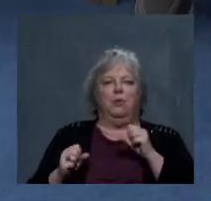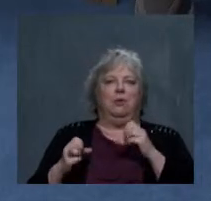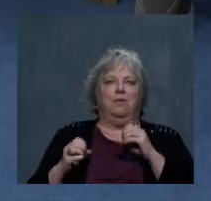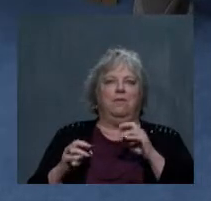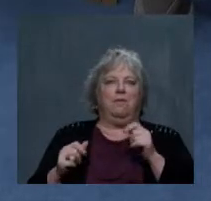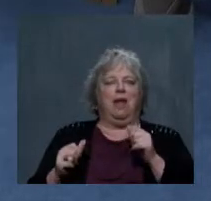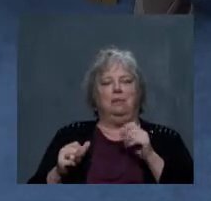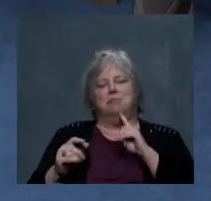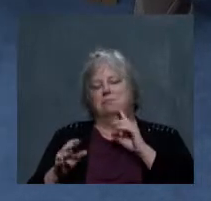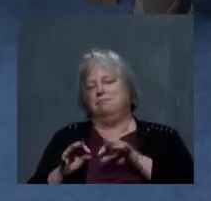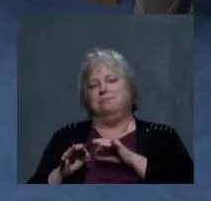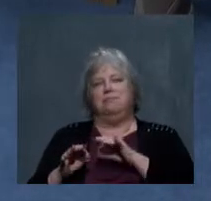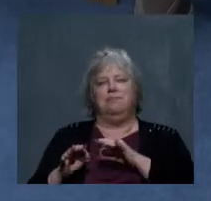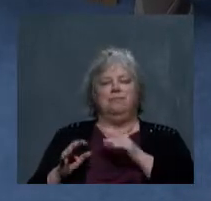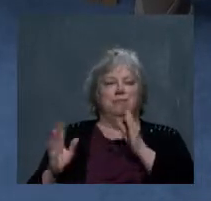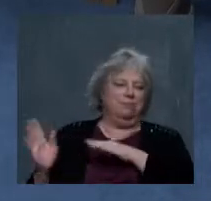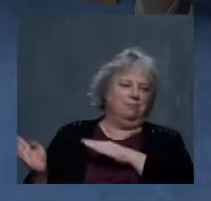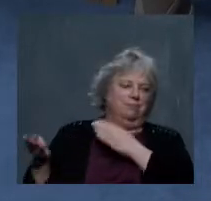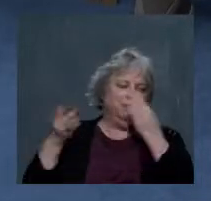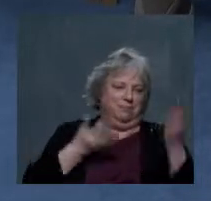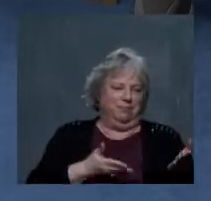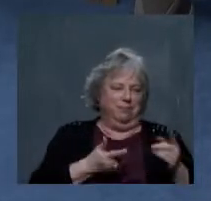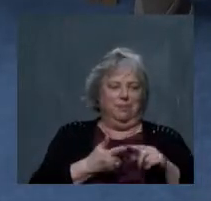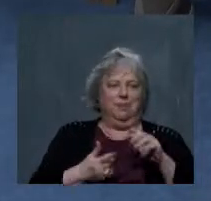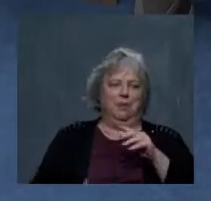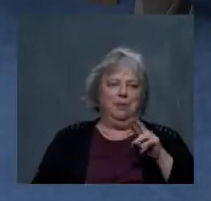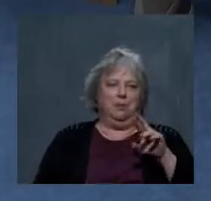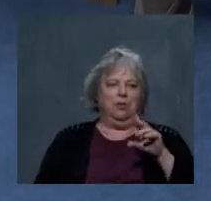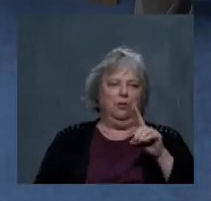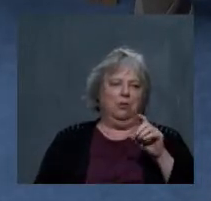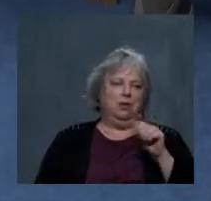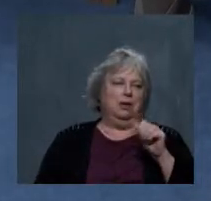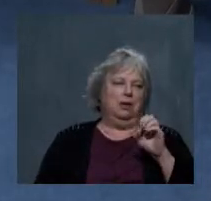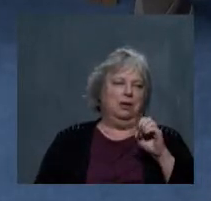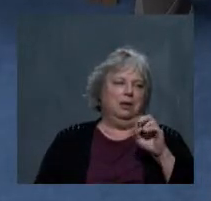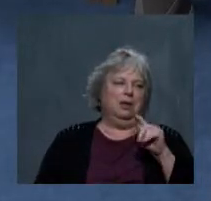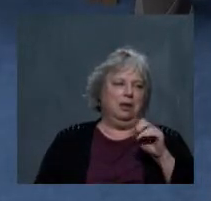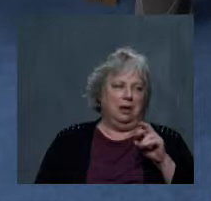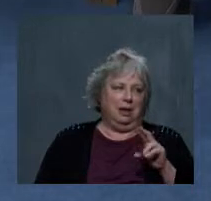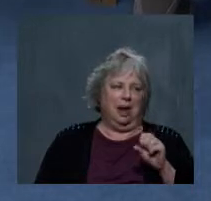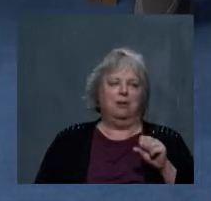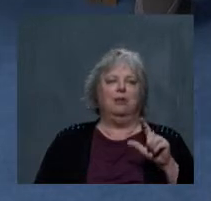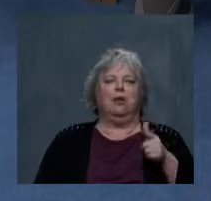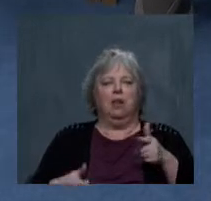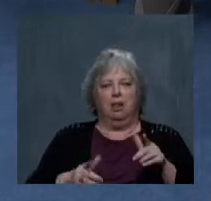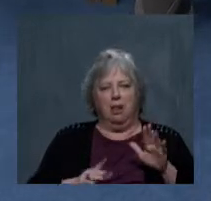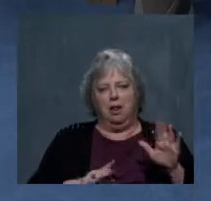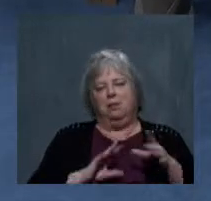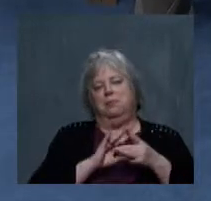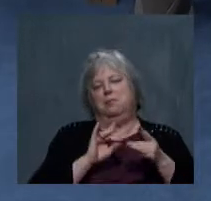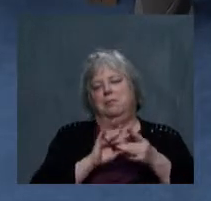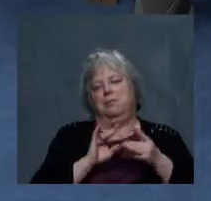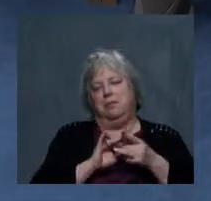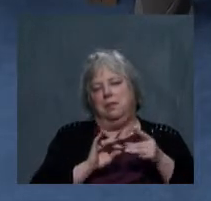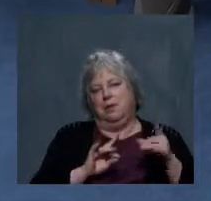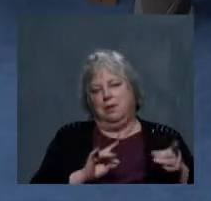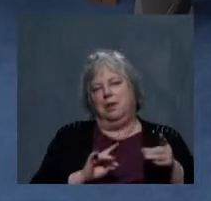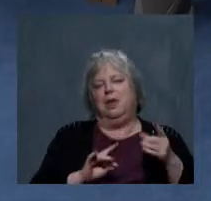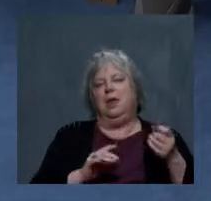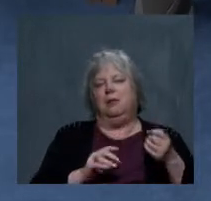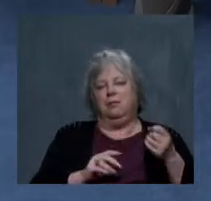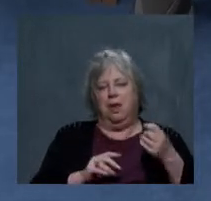Daters, who, as Ms. James has foreshadowed and suggested, has the meat of the matter in